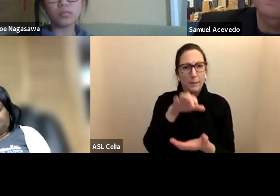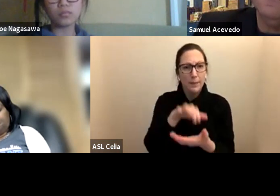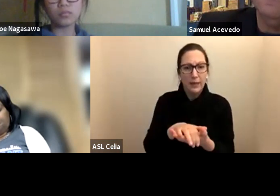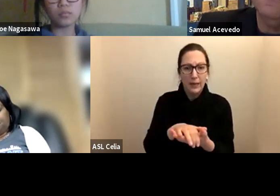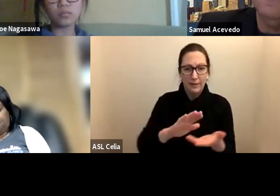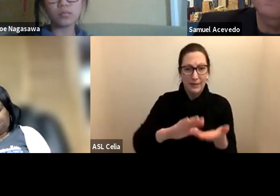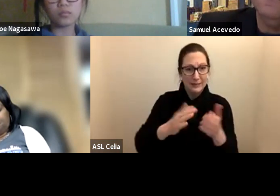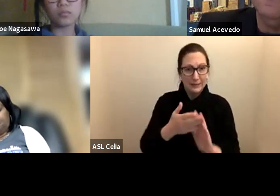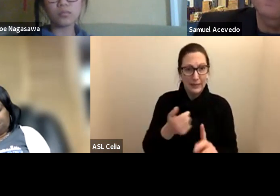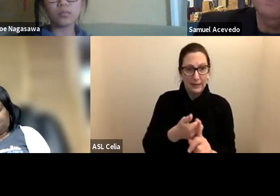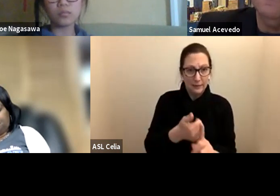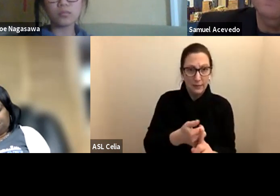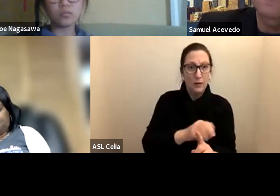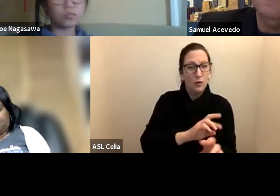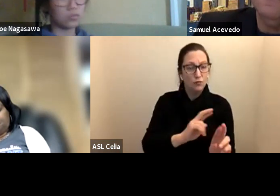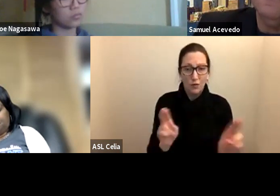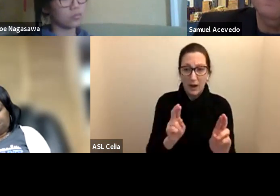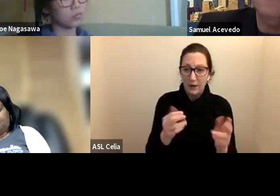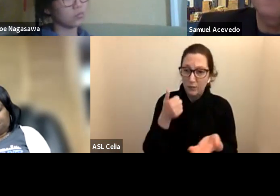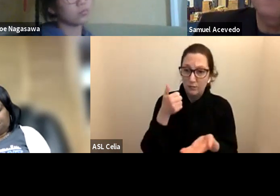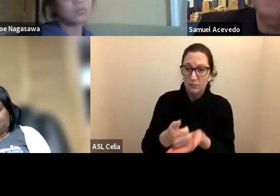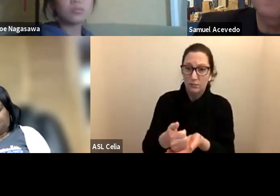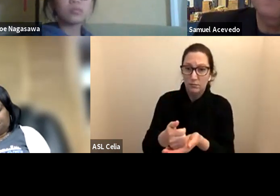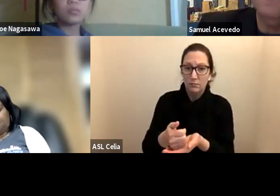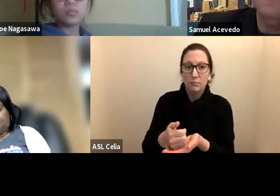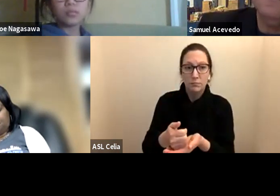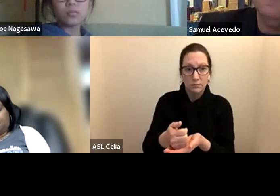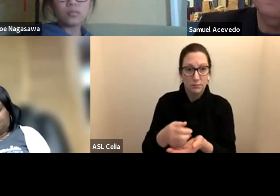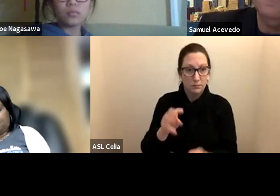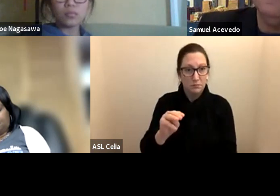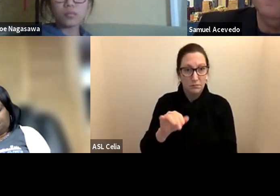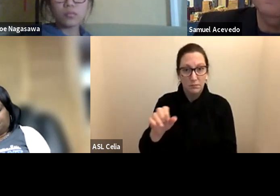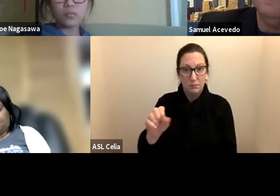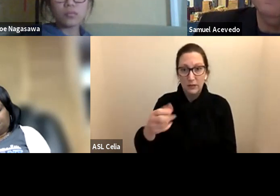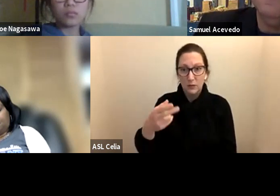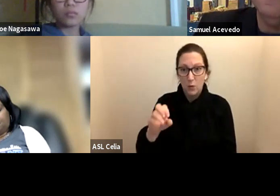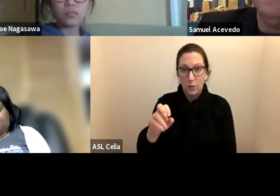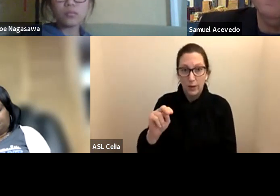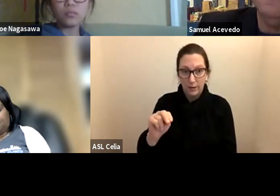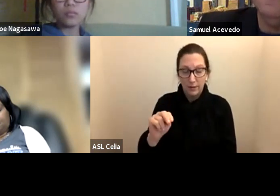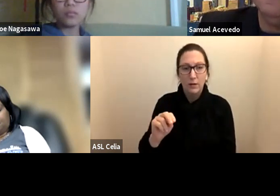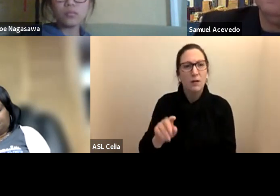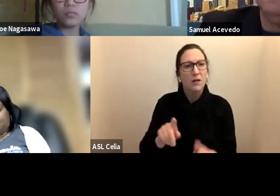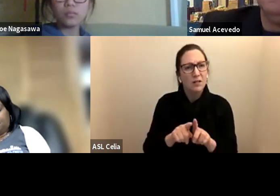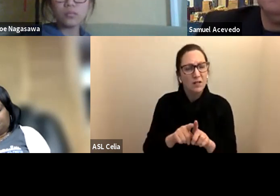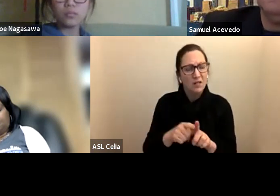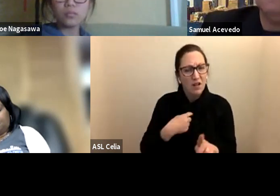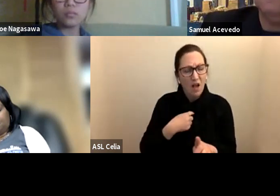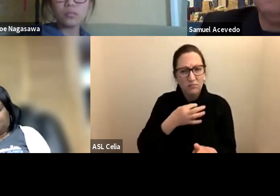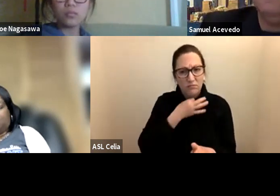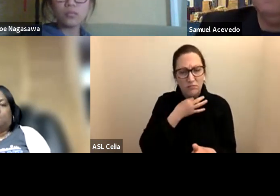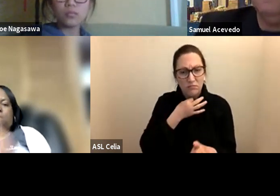assist Ms. Hogan if that would be helpful. But I also am intrigued by what you said